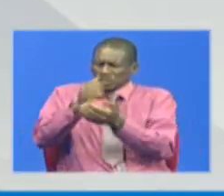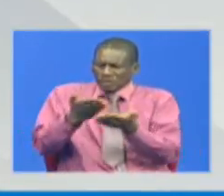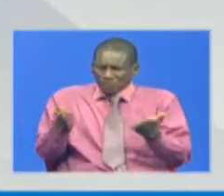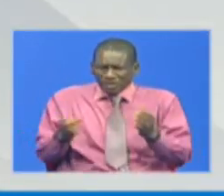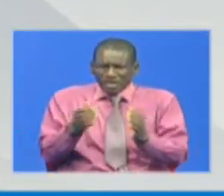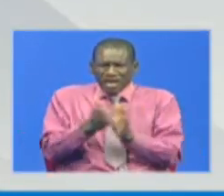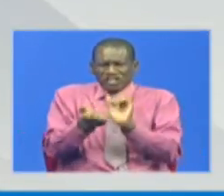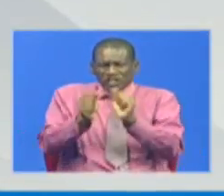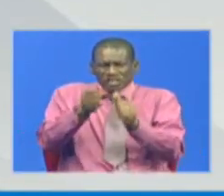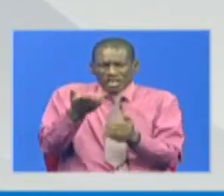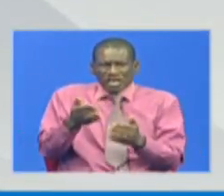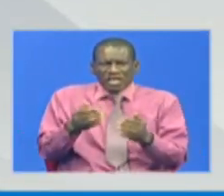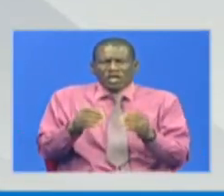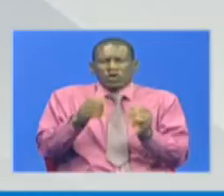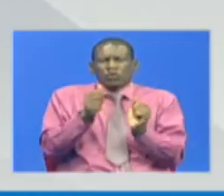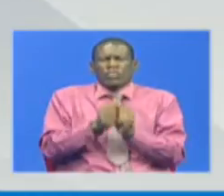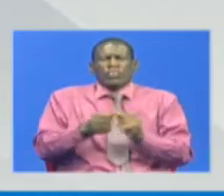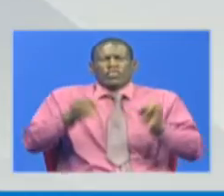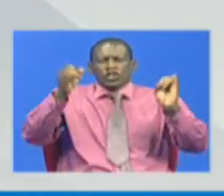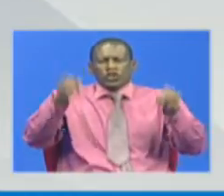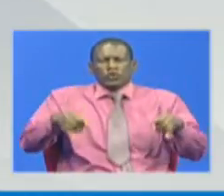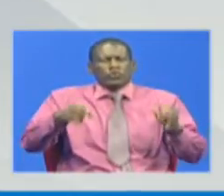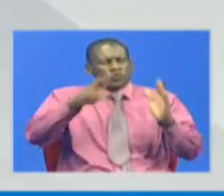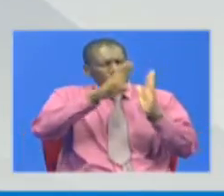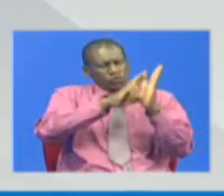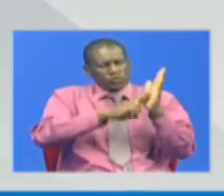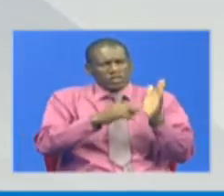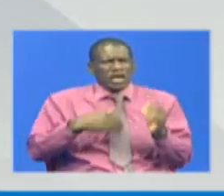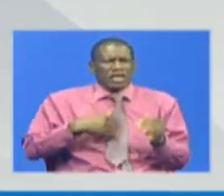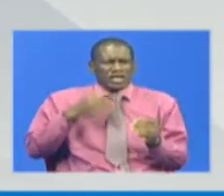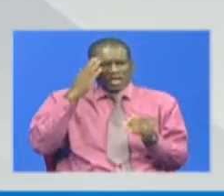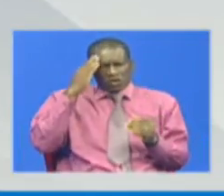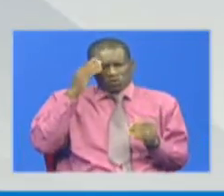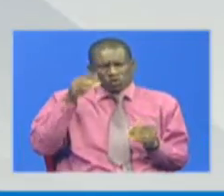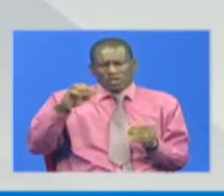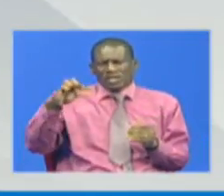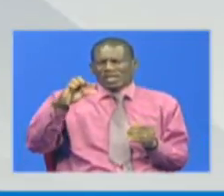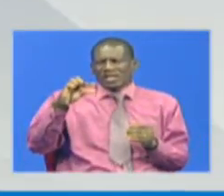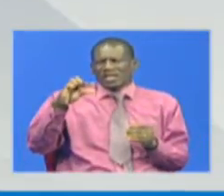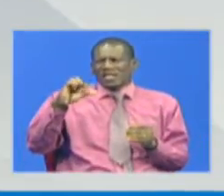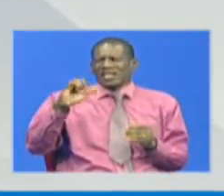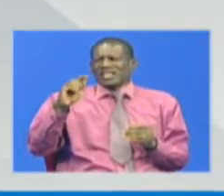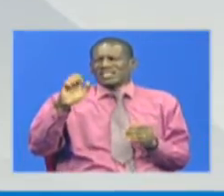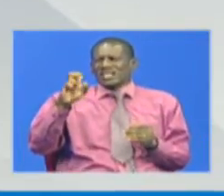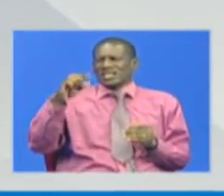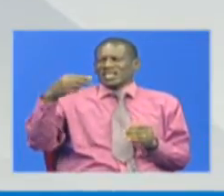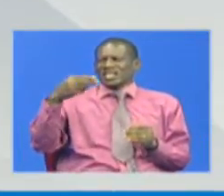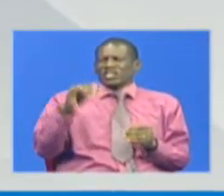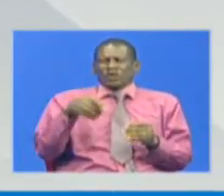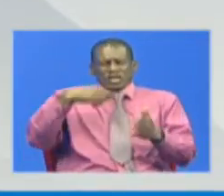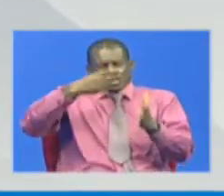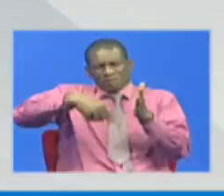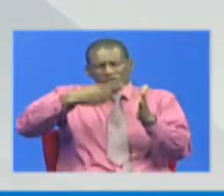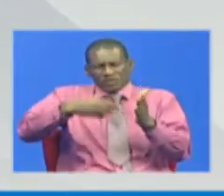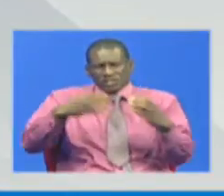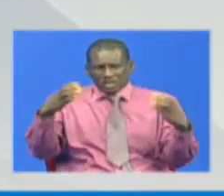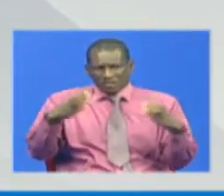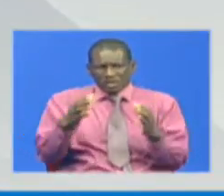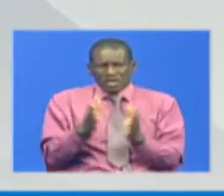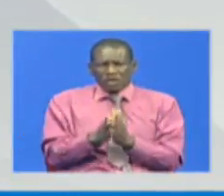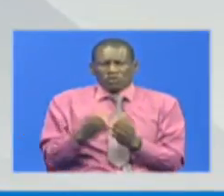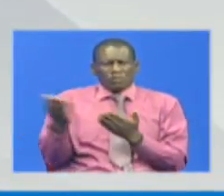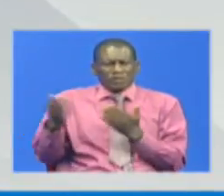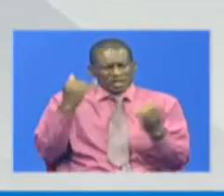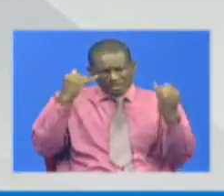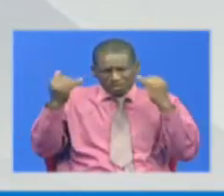especially in light of the new rules. And Linus, I know you're also in manufacturing, and so maybe I would like to just, you know, pick your brain on this. We've got